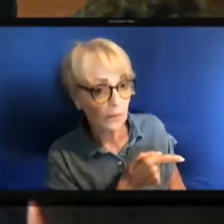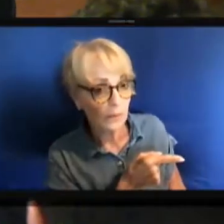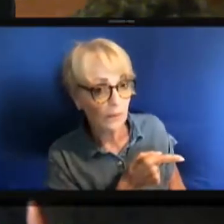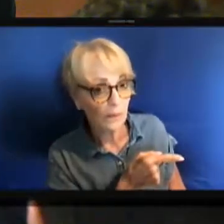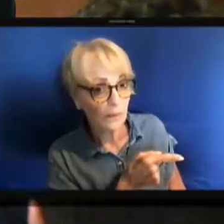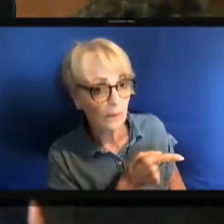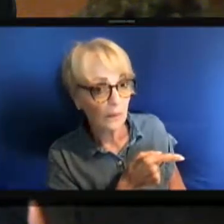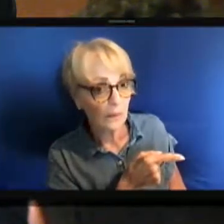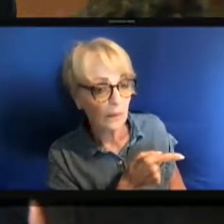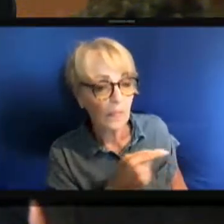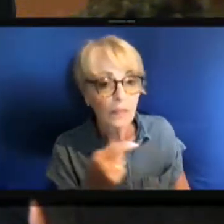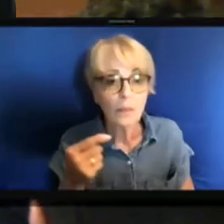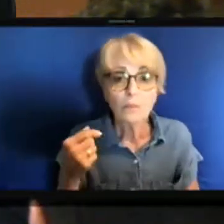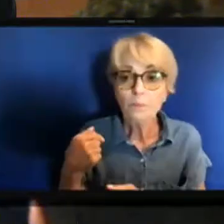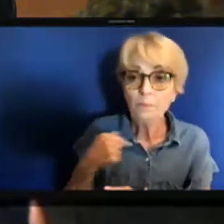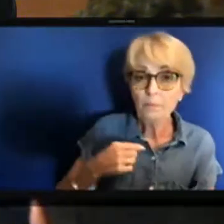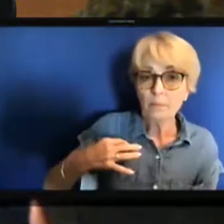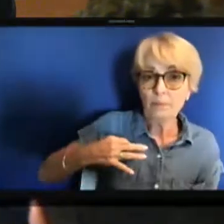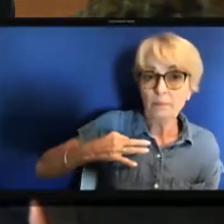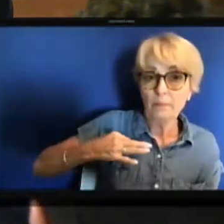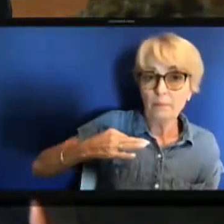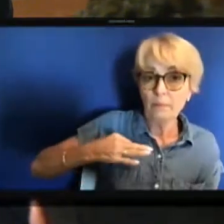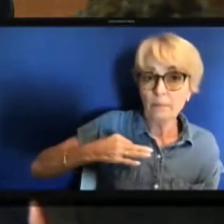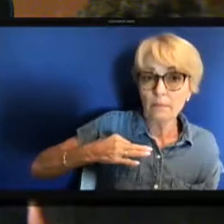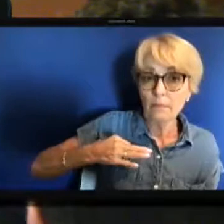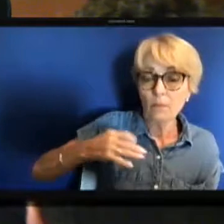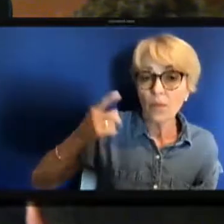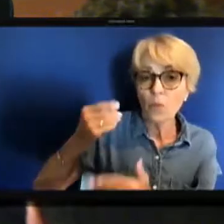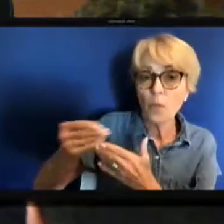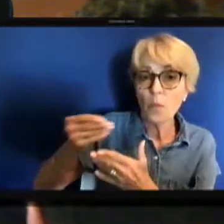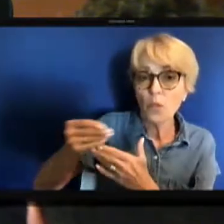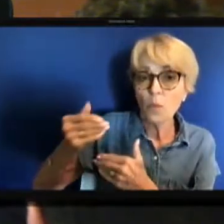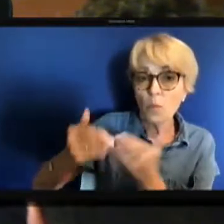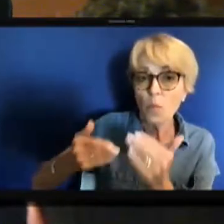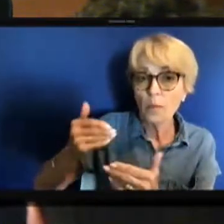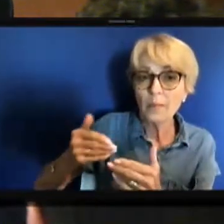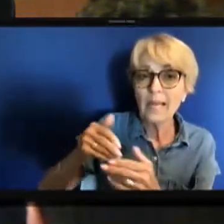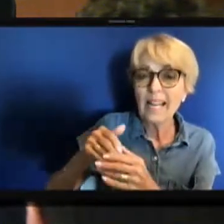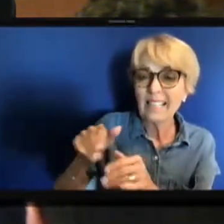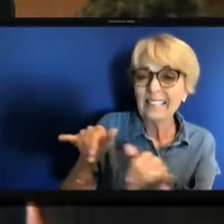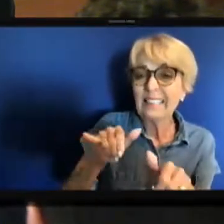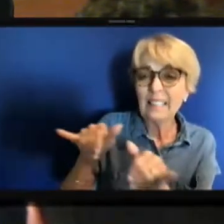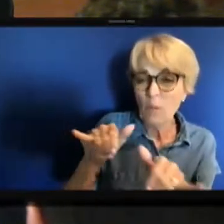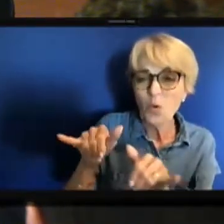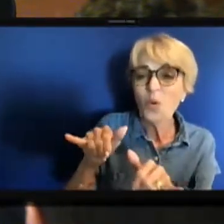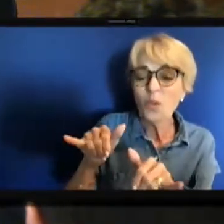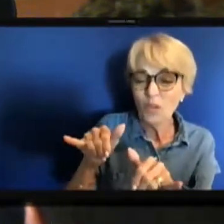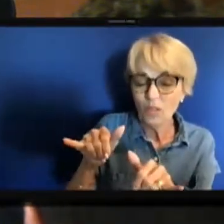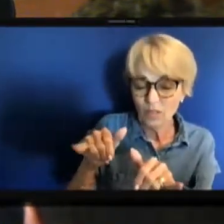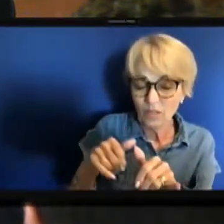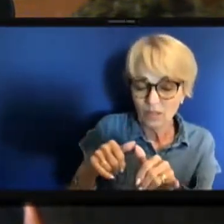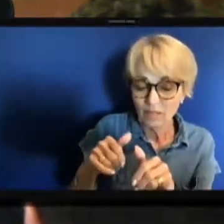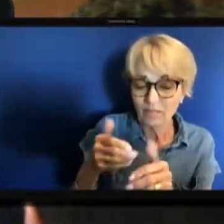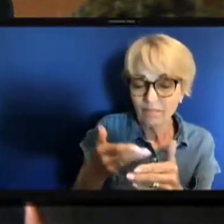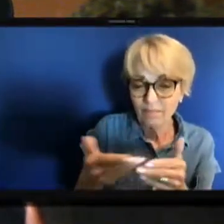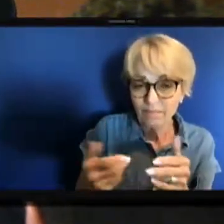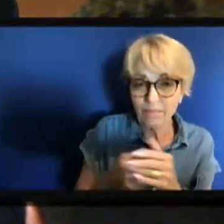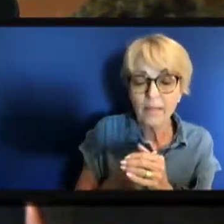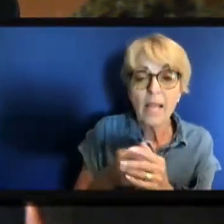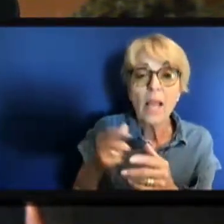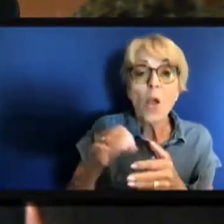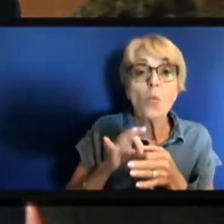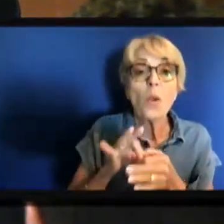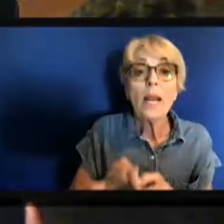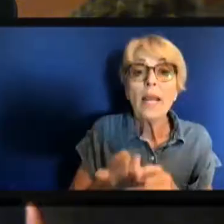We applied the procurement process in that and other similar instances. Got it. As relates to